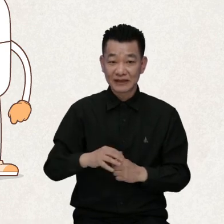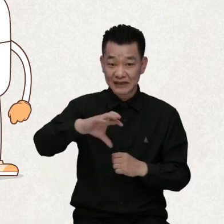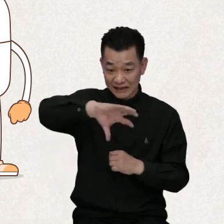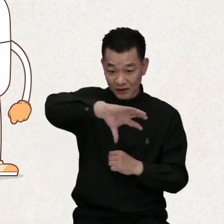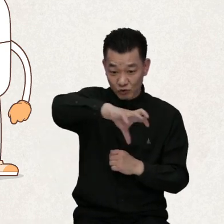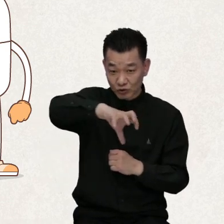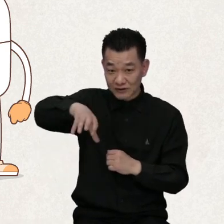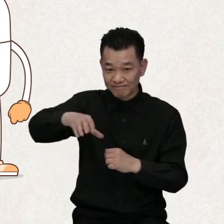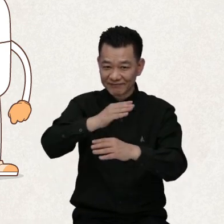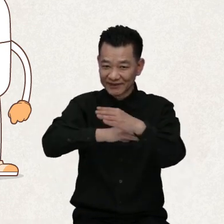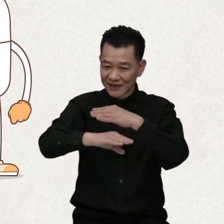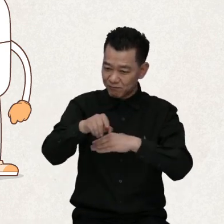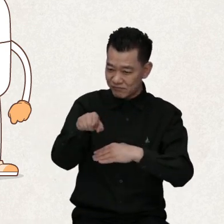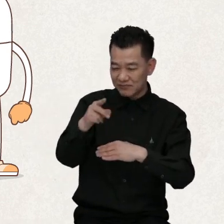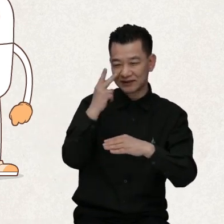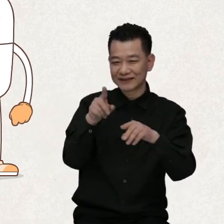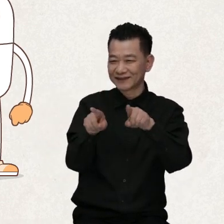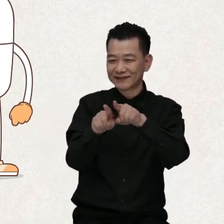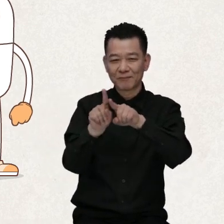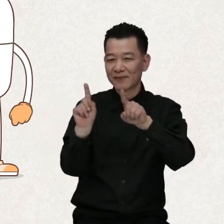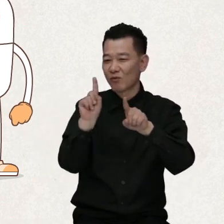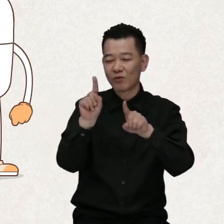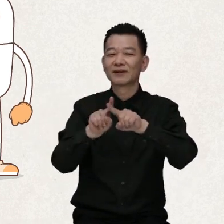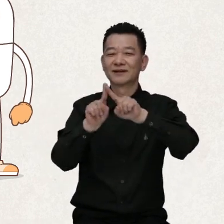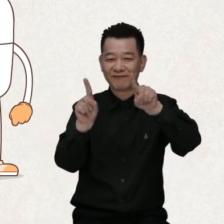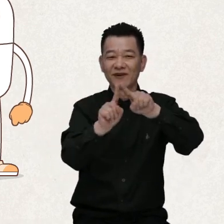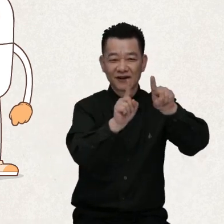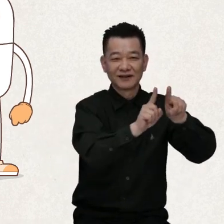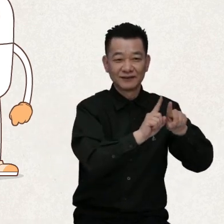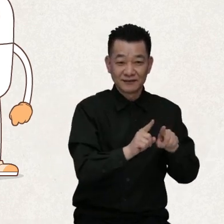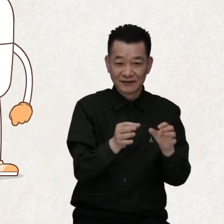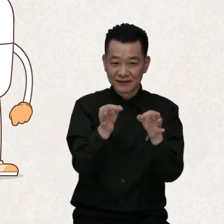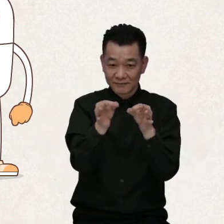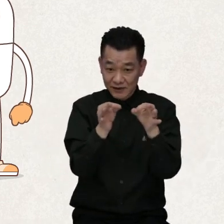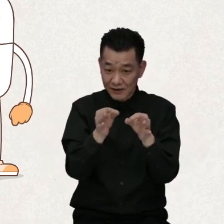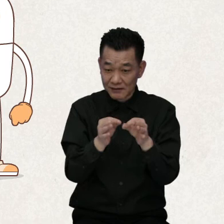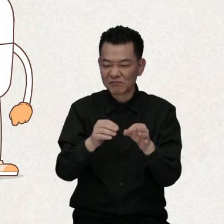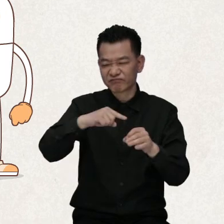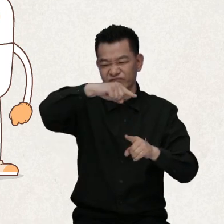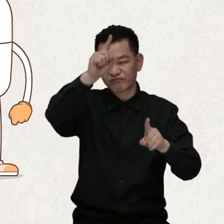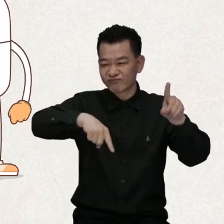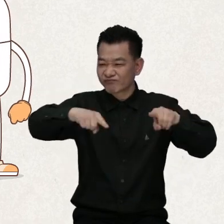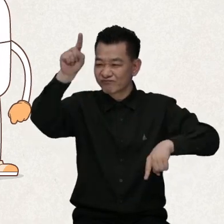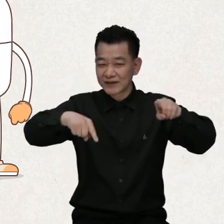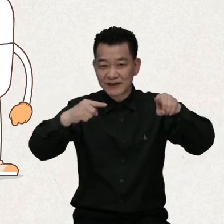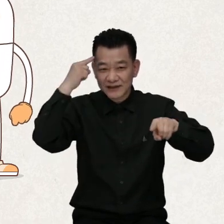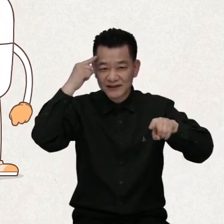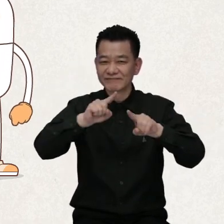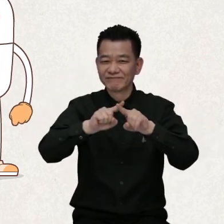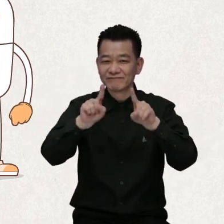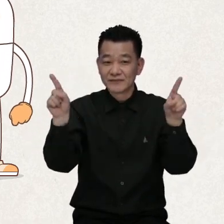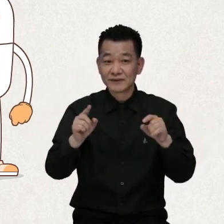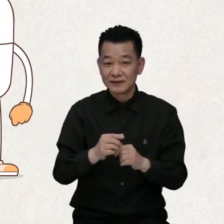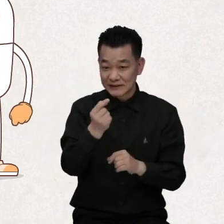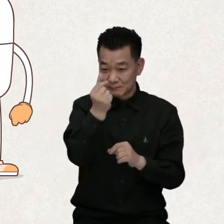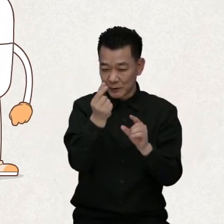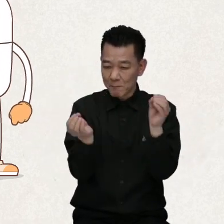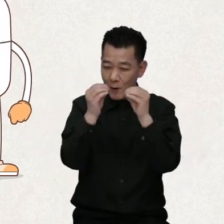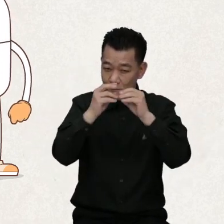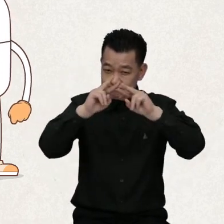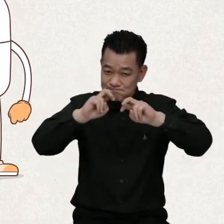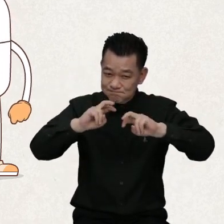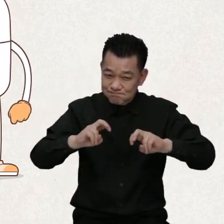You mean that there are differences in classifying the types of disabilities as the definitions are? Please tell me